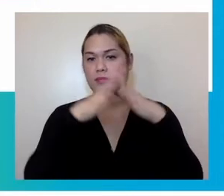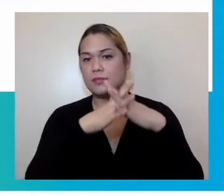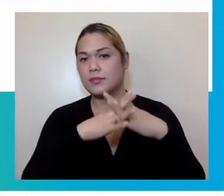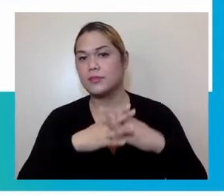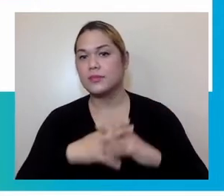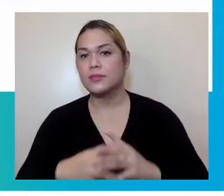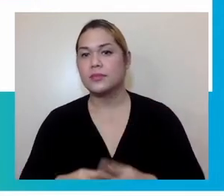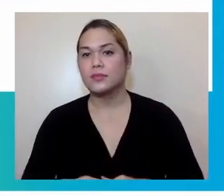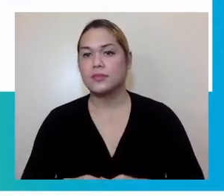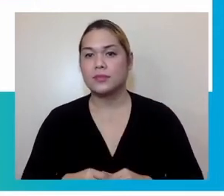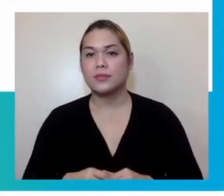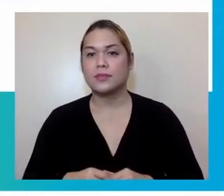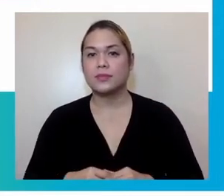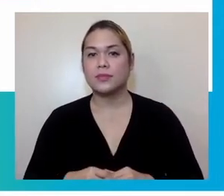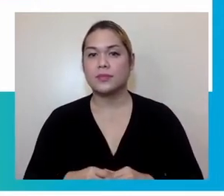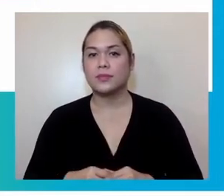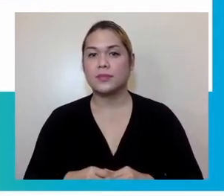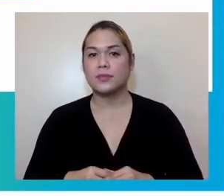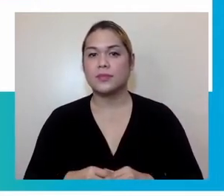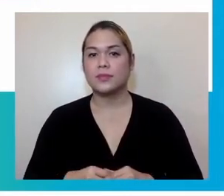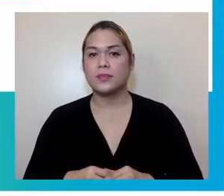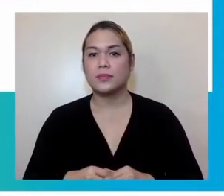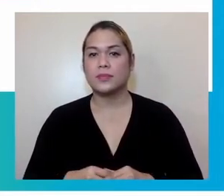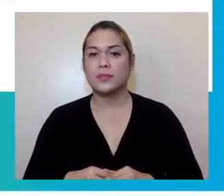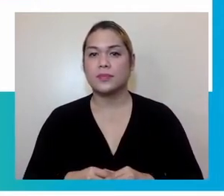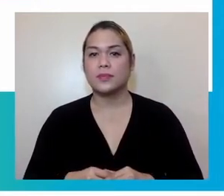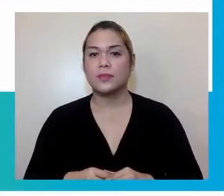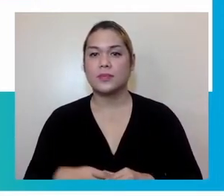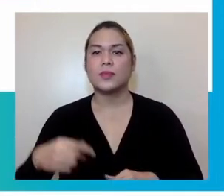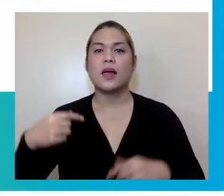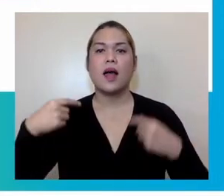ADB energy policy today.